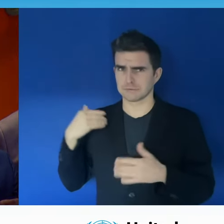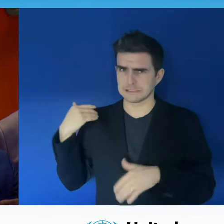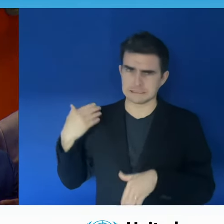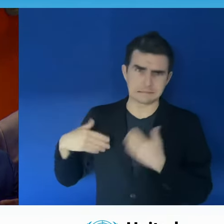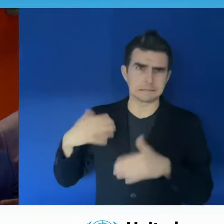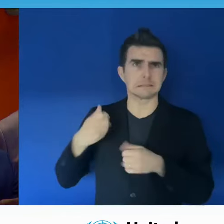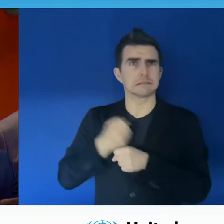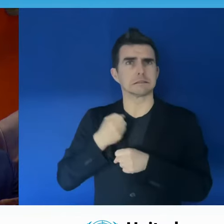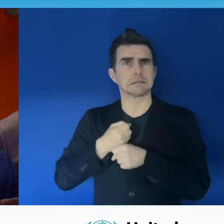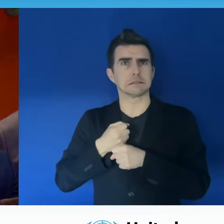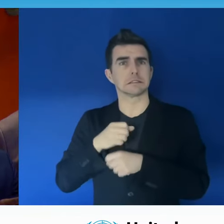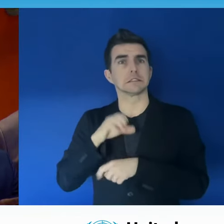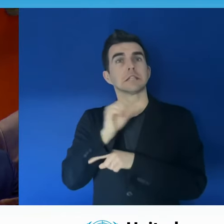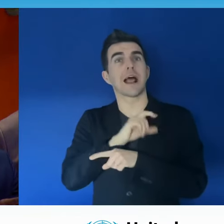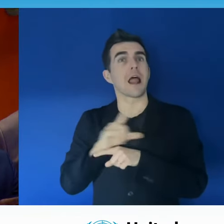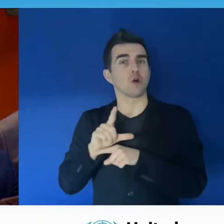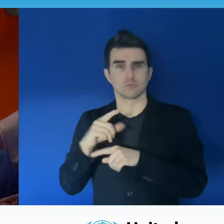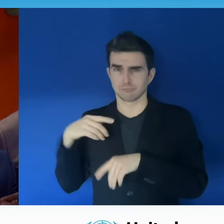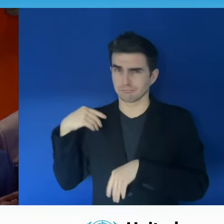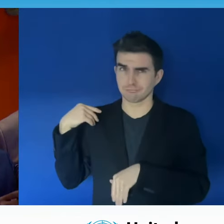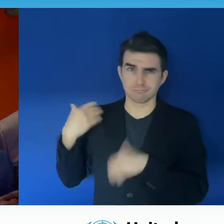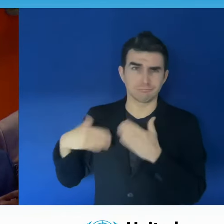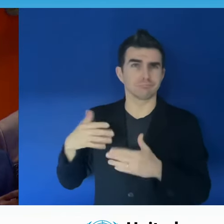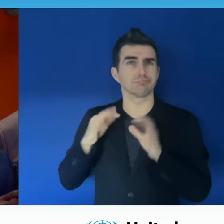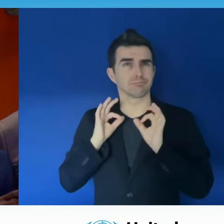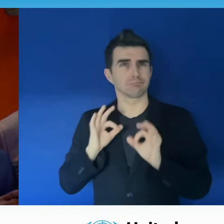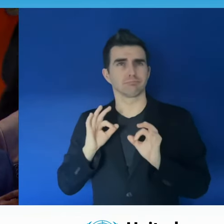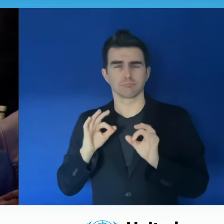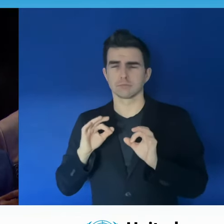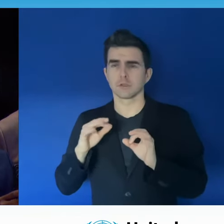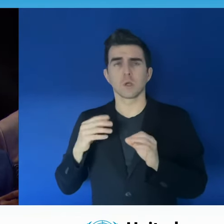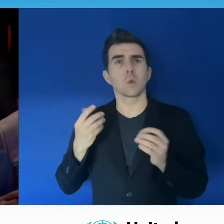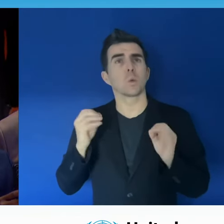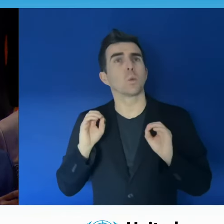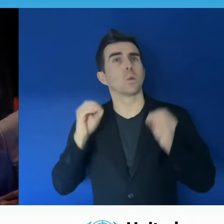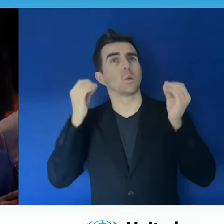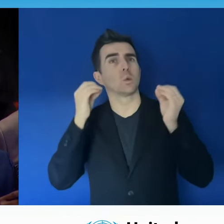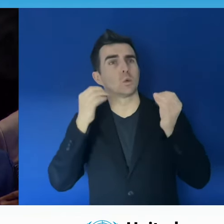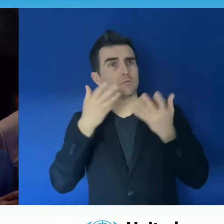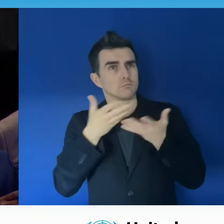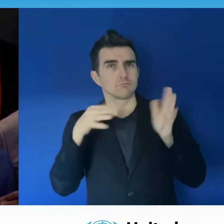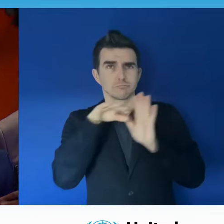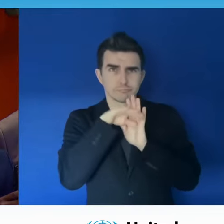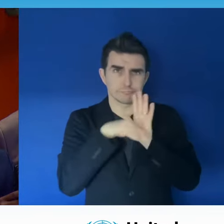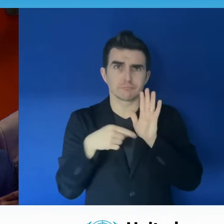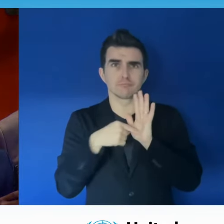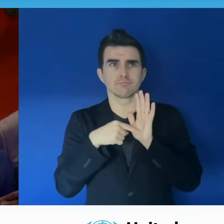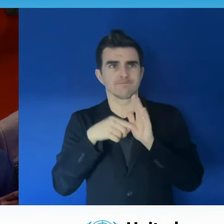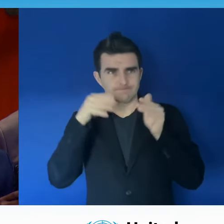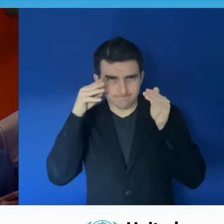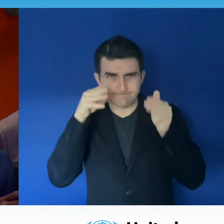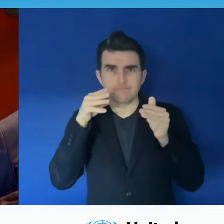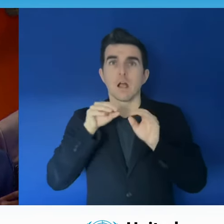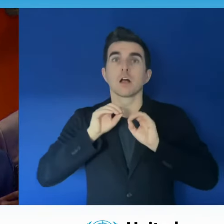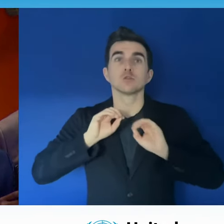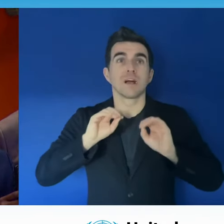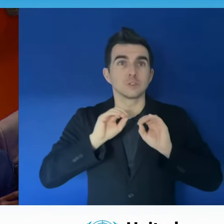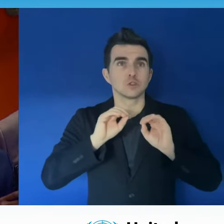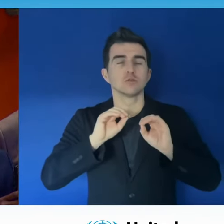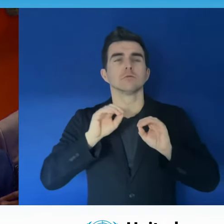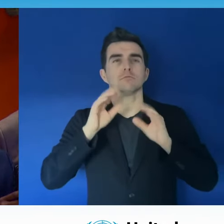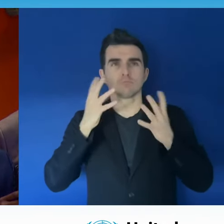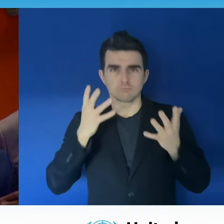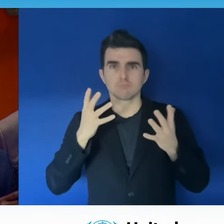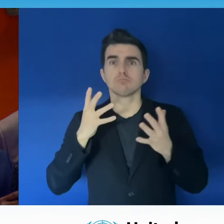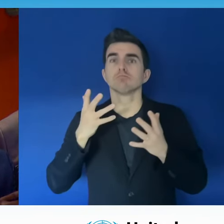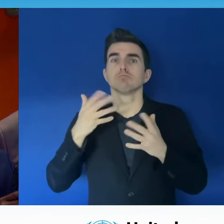policies that focus on education, skills development, entrepreneurship, and initiatives that design not just to uplift the youth